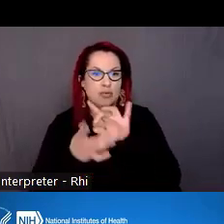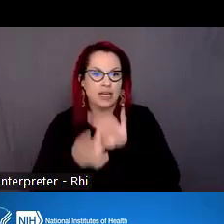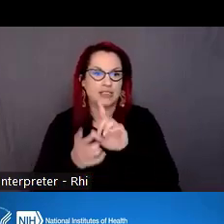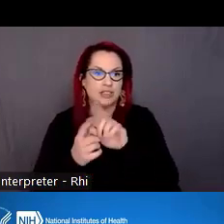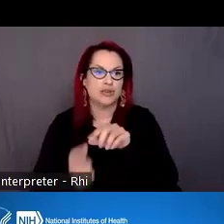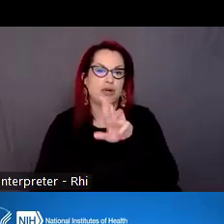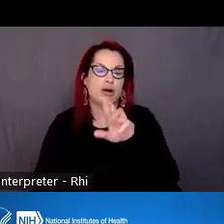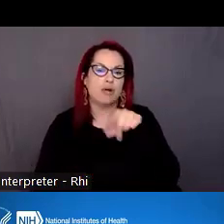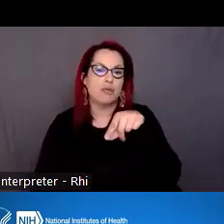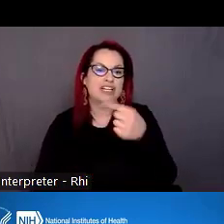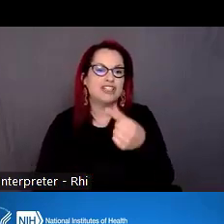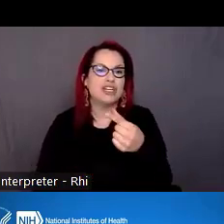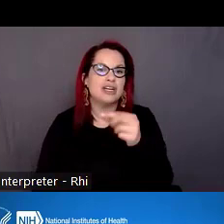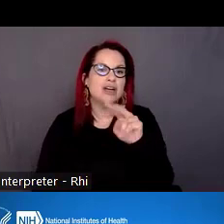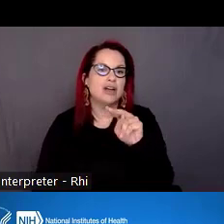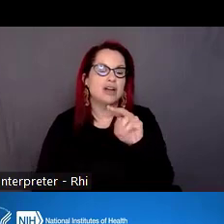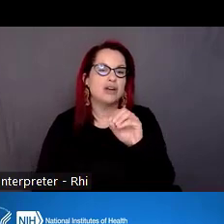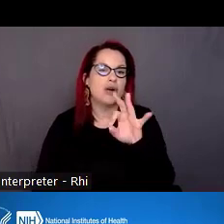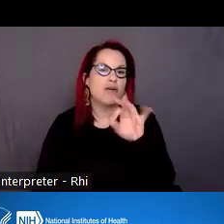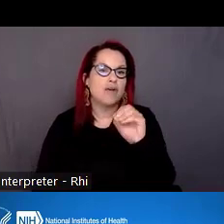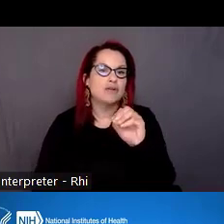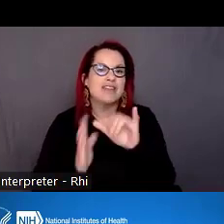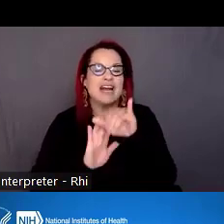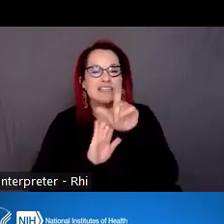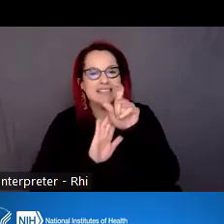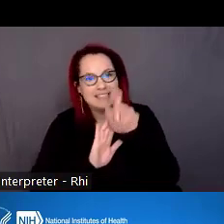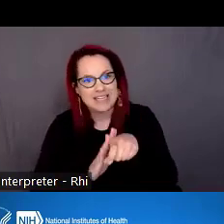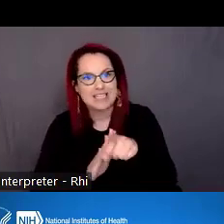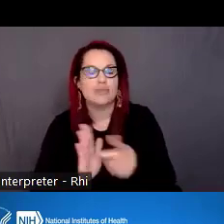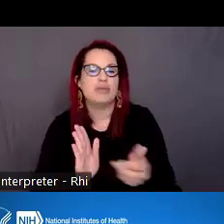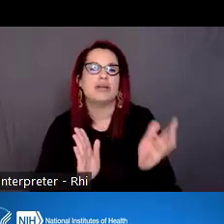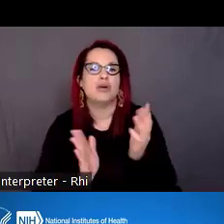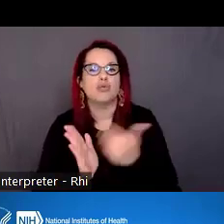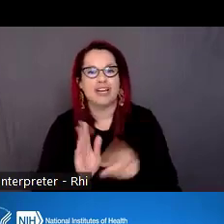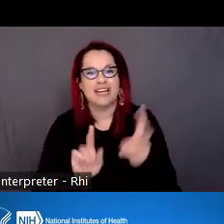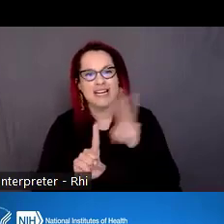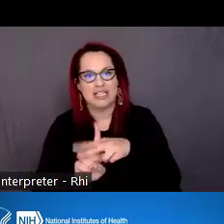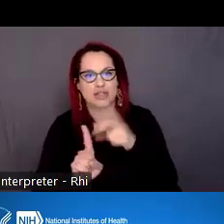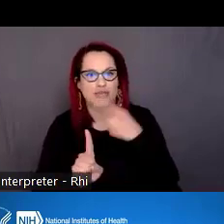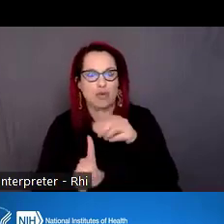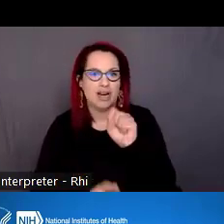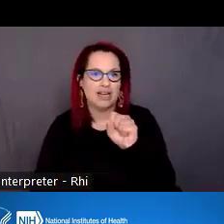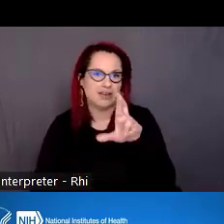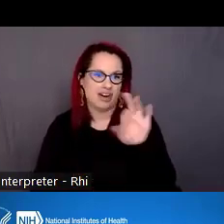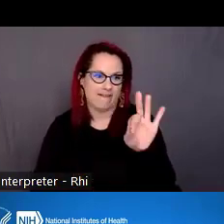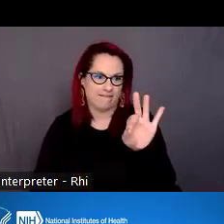RPG NOFOs that need to be reissued for SRF.